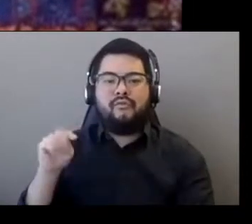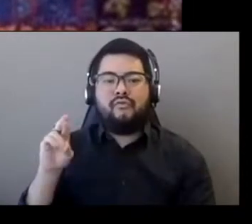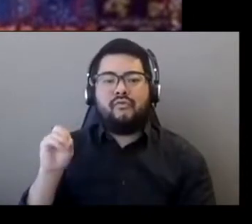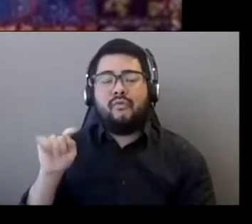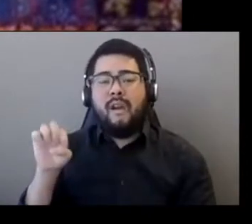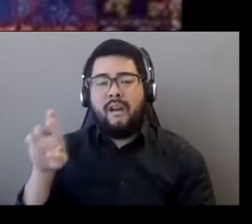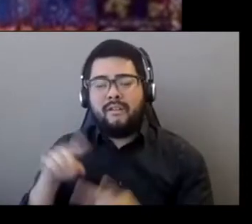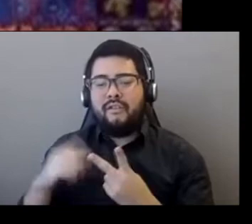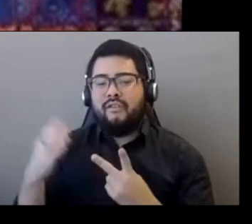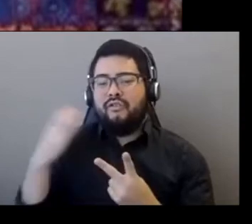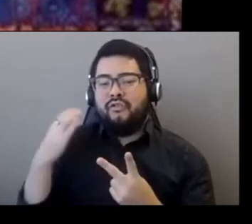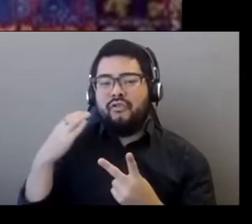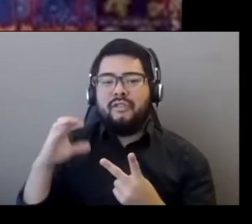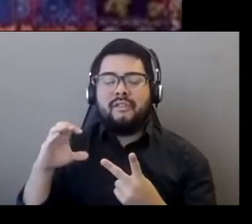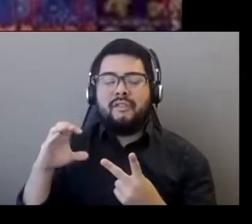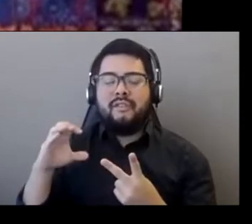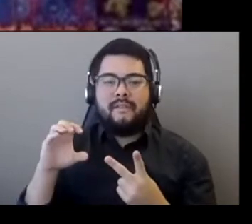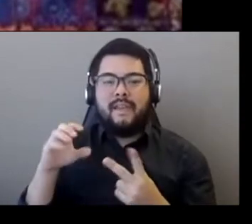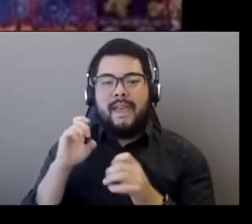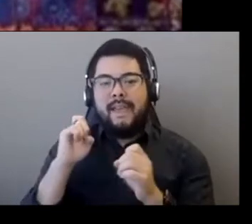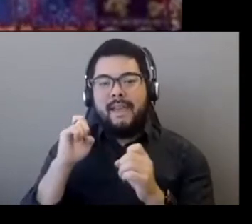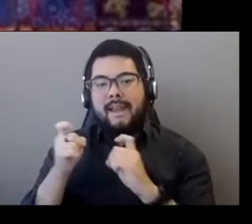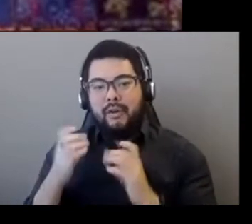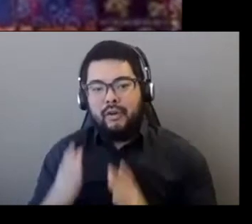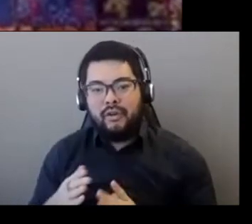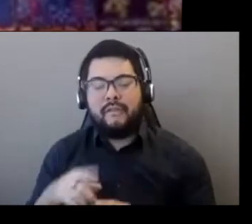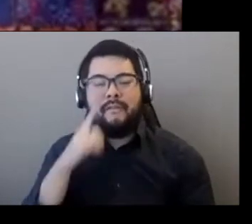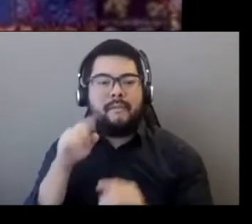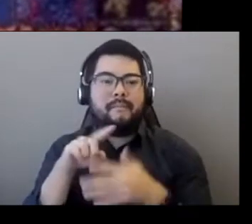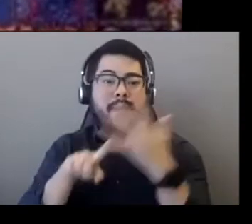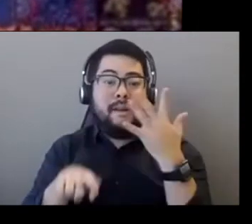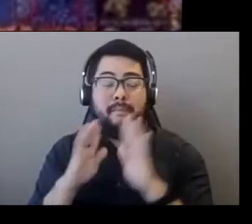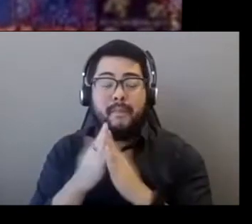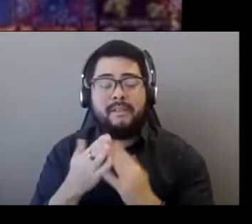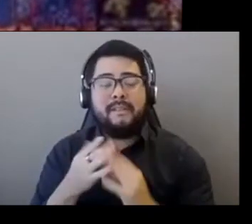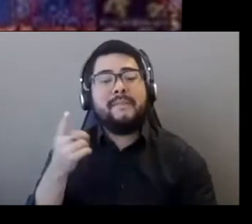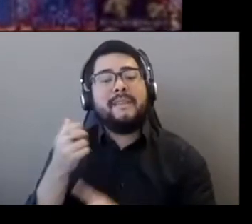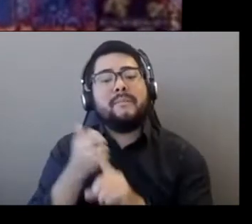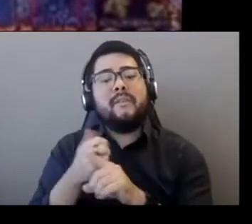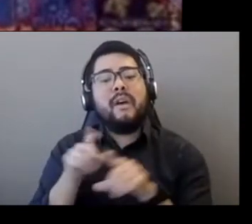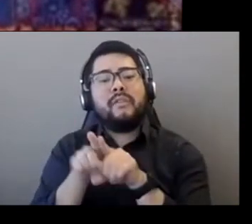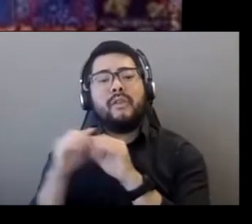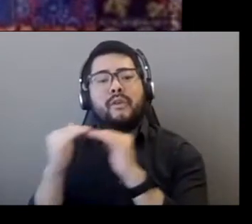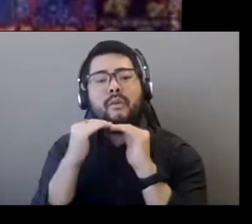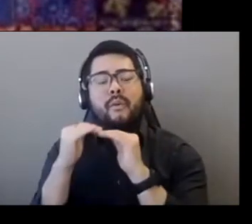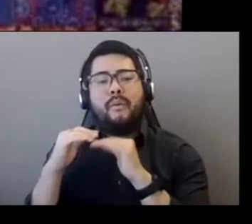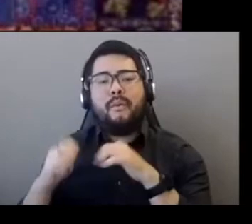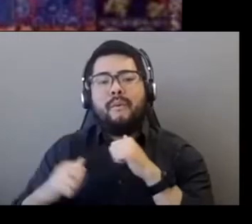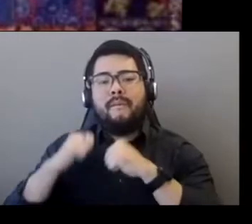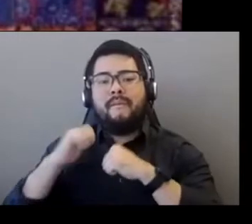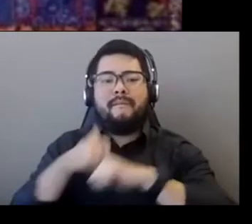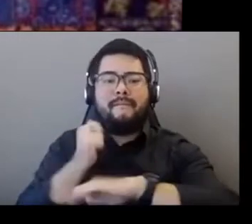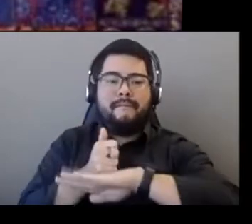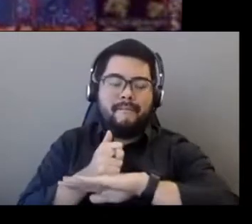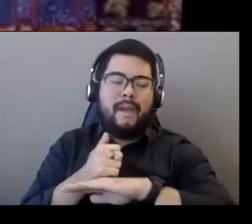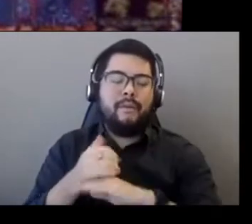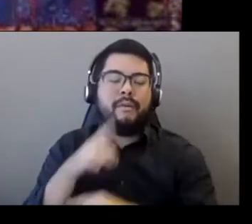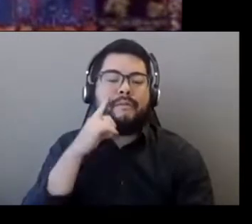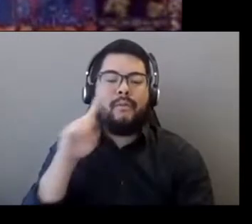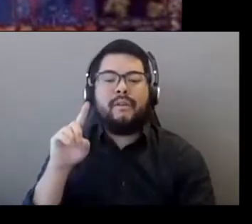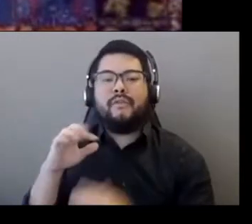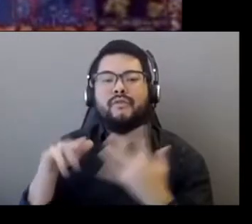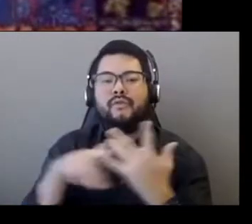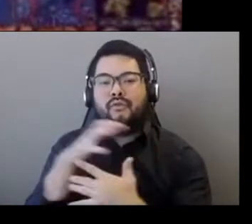chief editor of Leftward Books. Dr. Prashad is a co-founder of Tricontinental Institute for Social